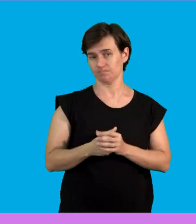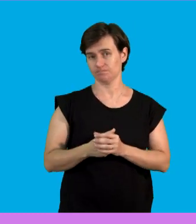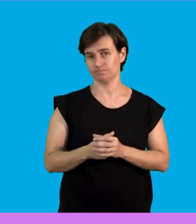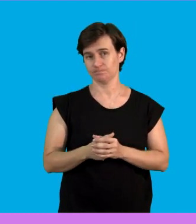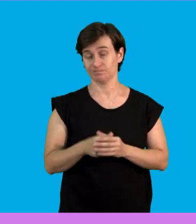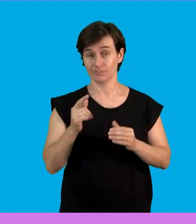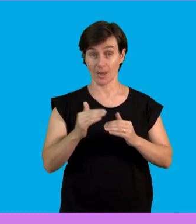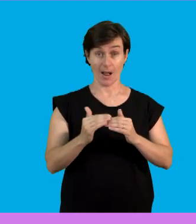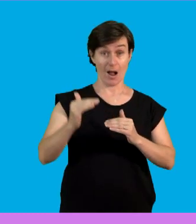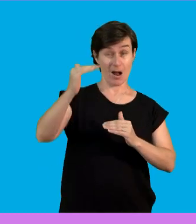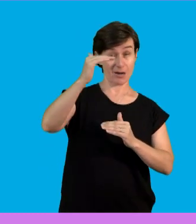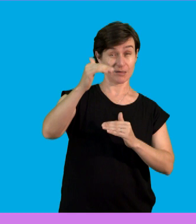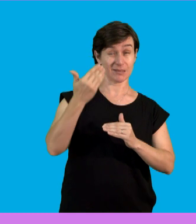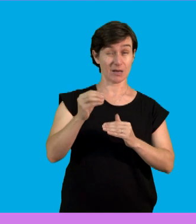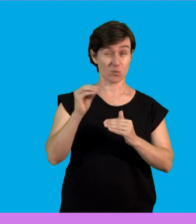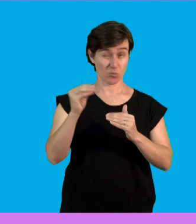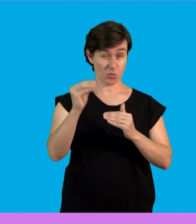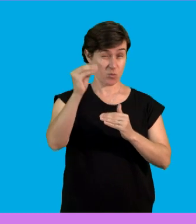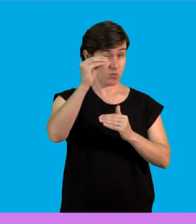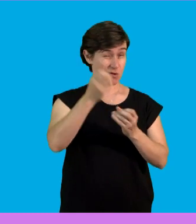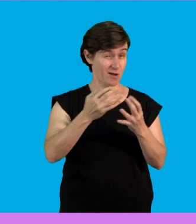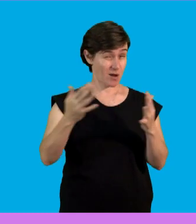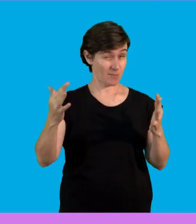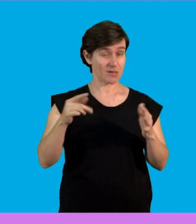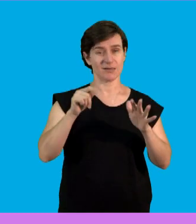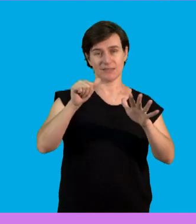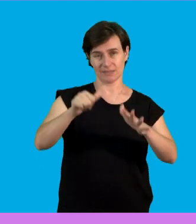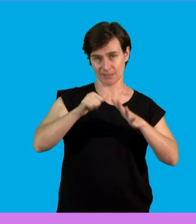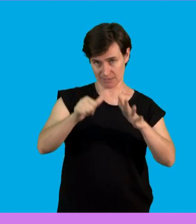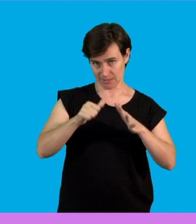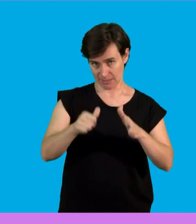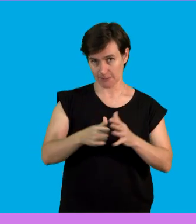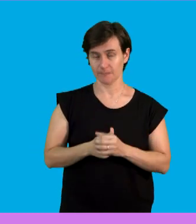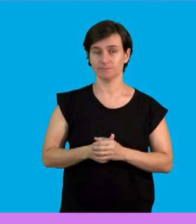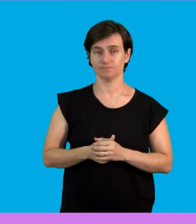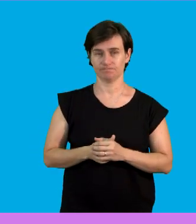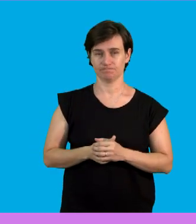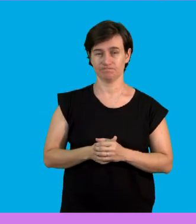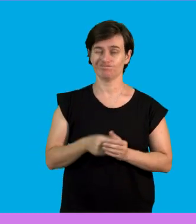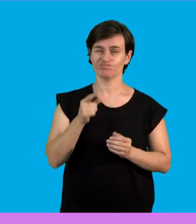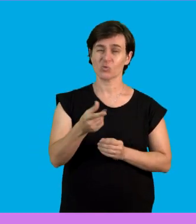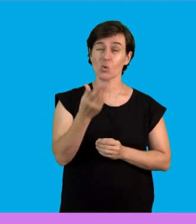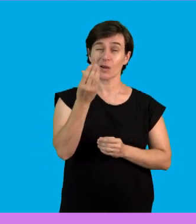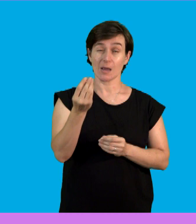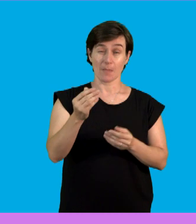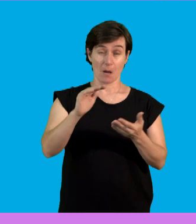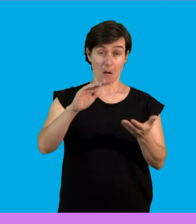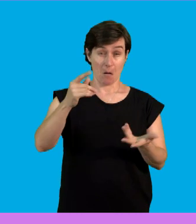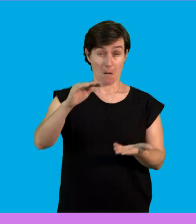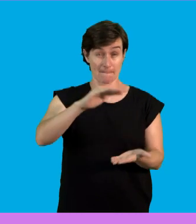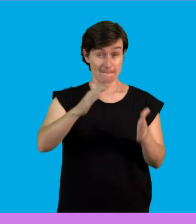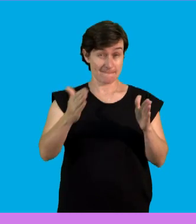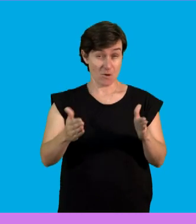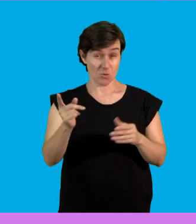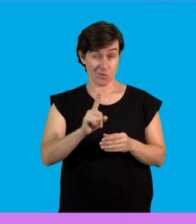1. And in the height, we have 16. So the number of